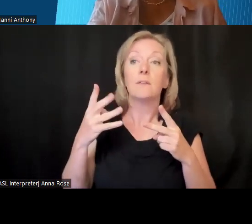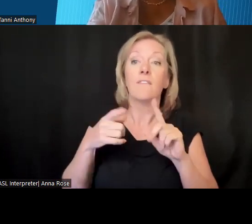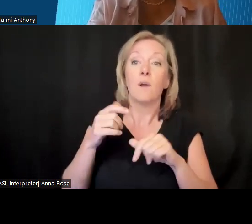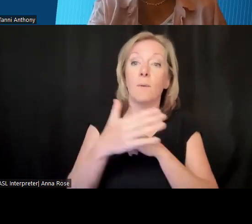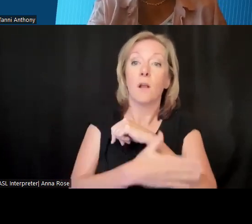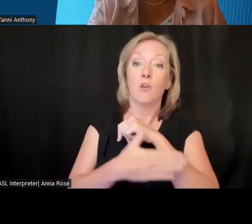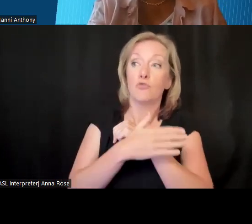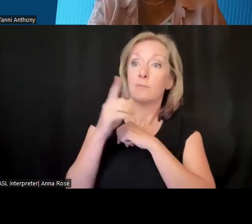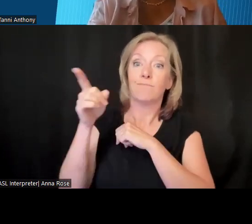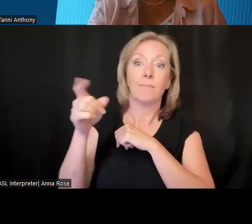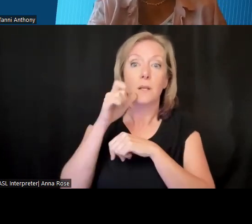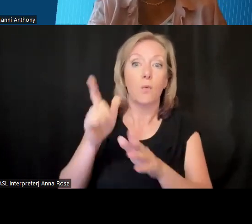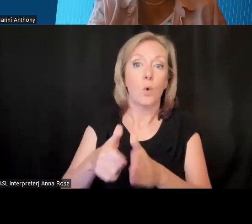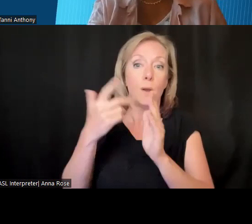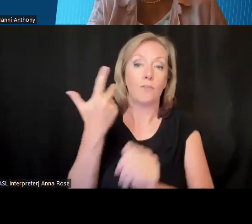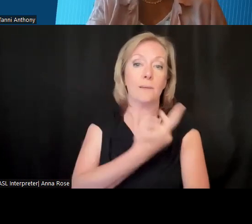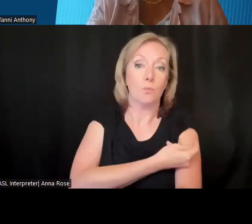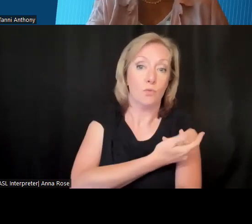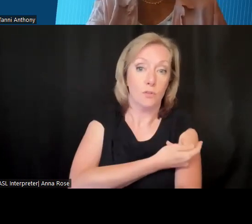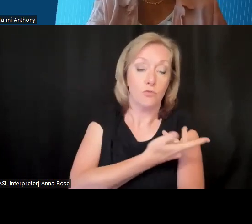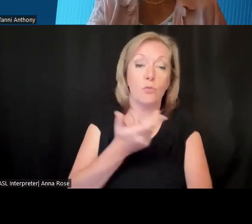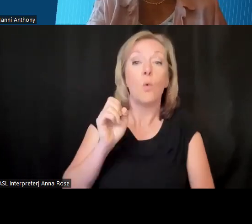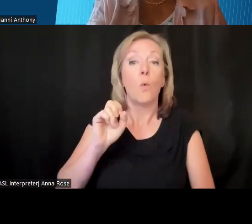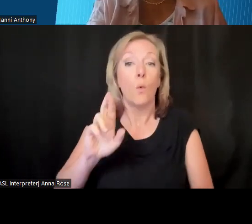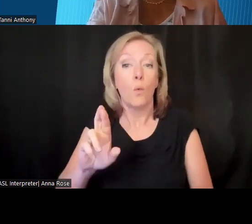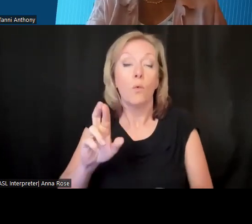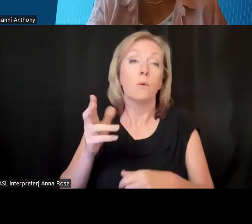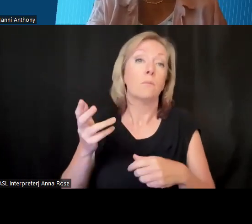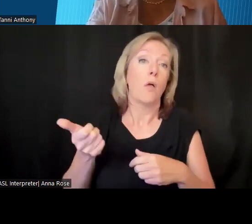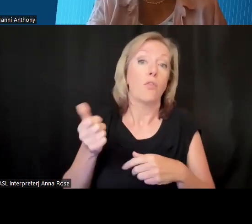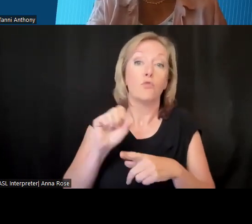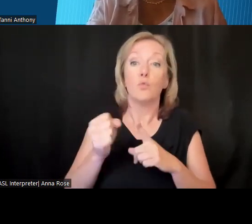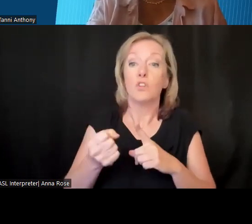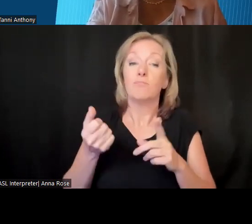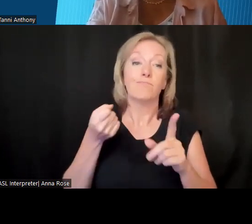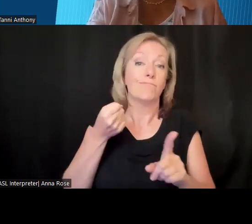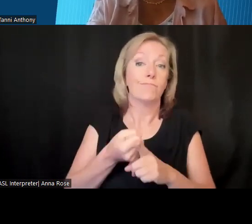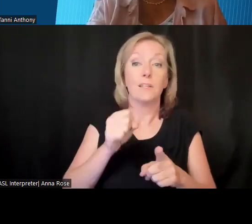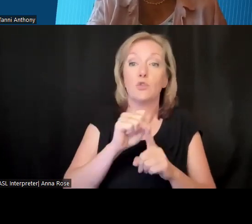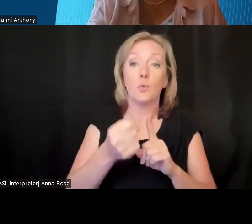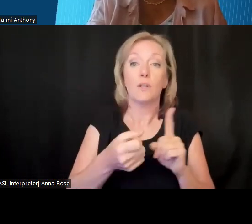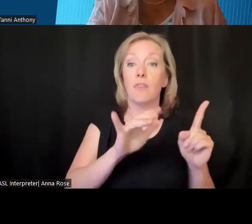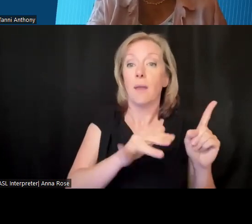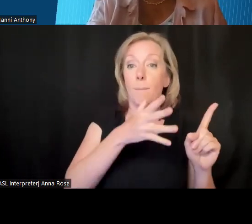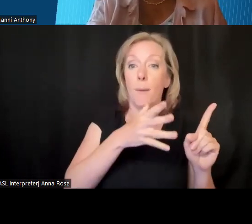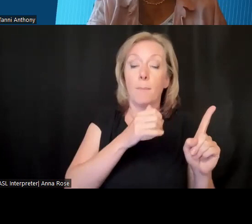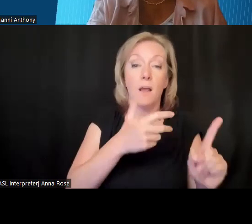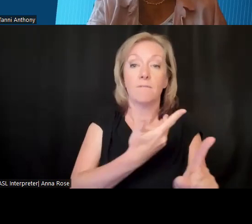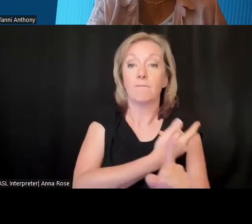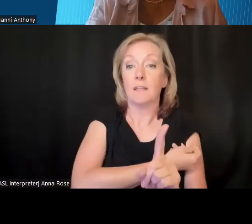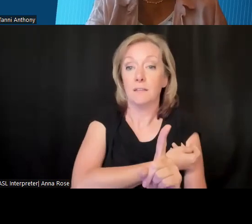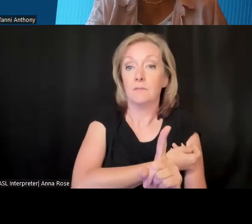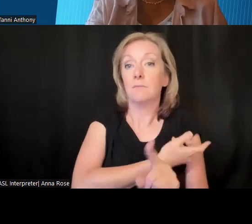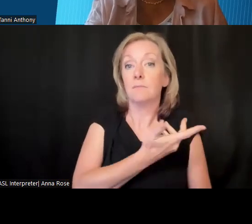country that did not have the immunization. Or it could just be a circumstance for whatever reason that somebody wasn't